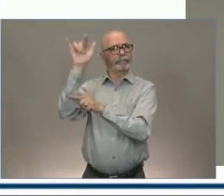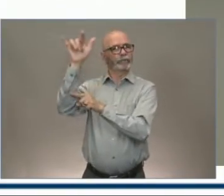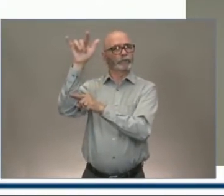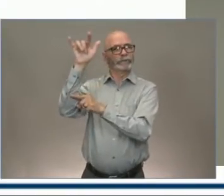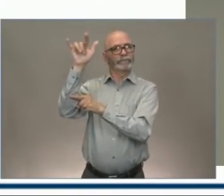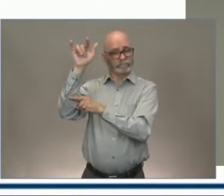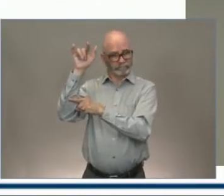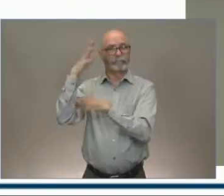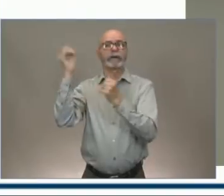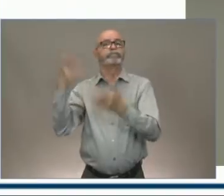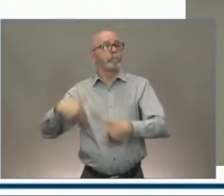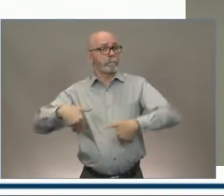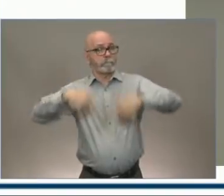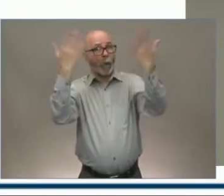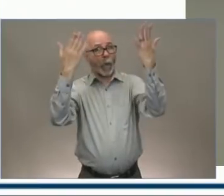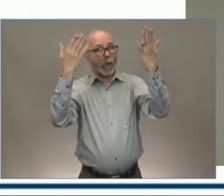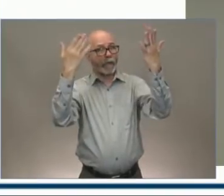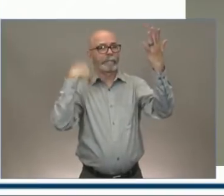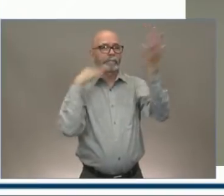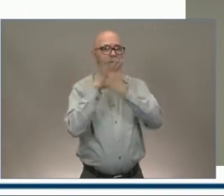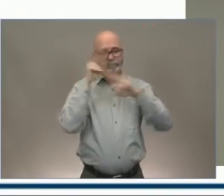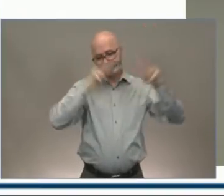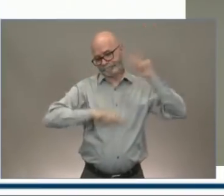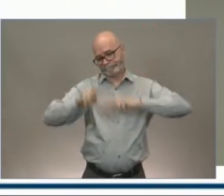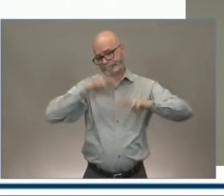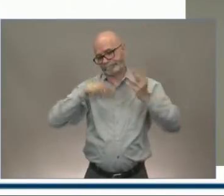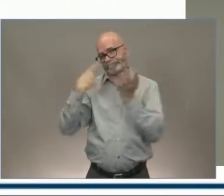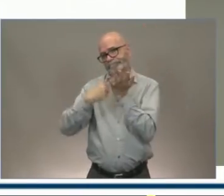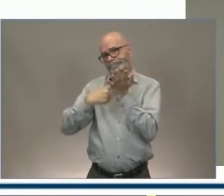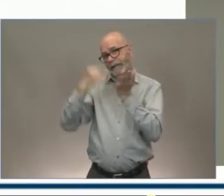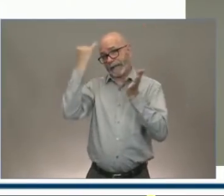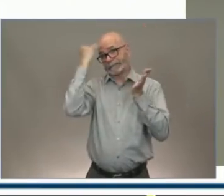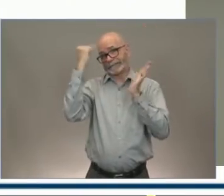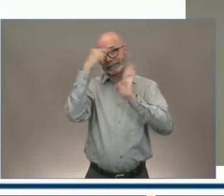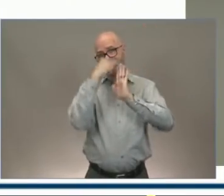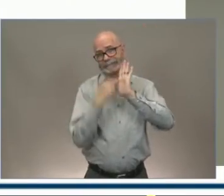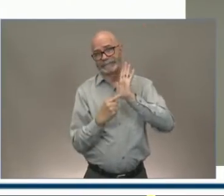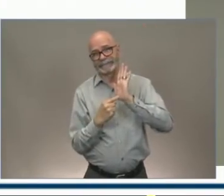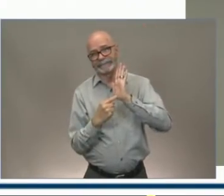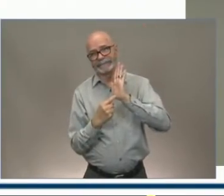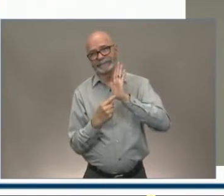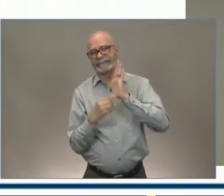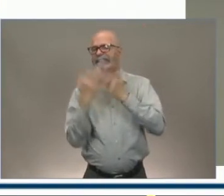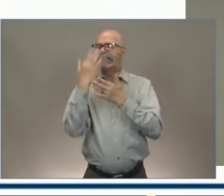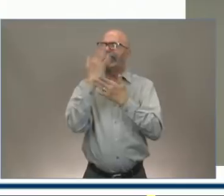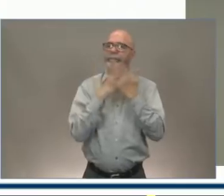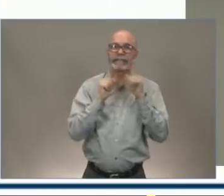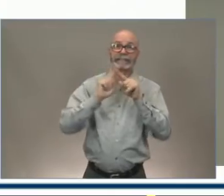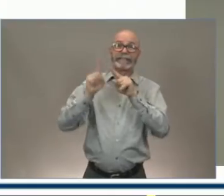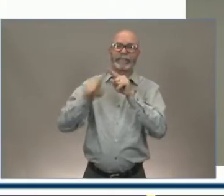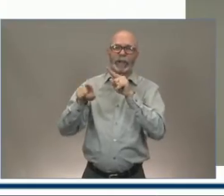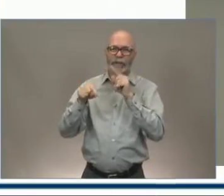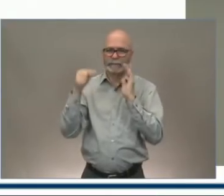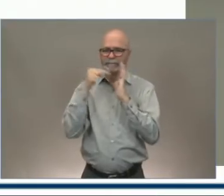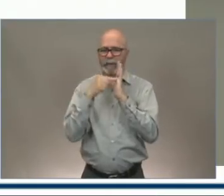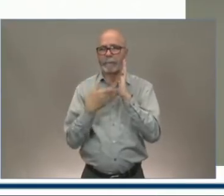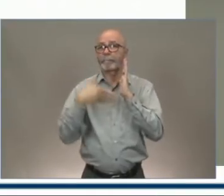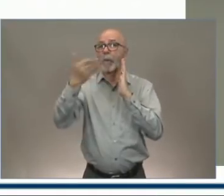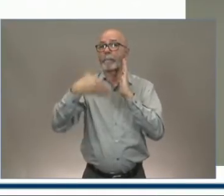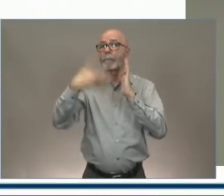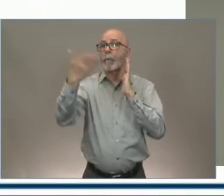looking at that. There's a number of components to that proposal that involved a private third